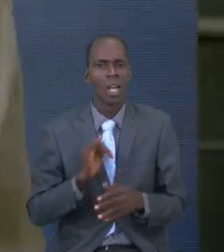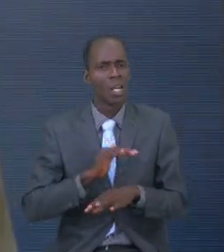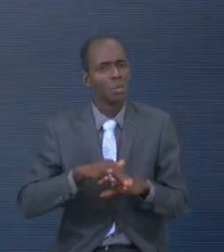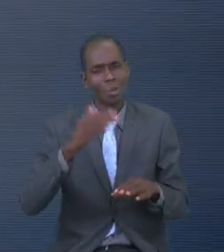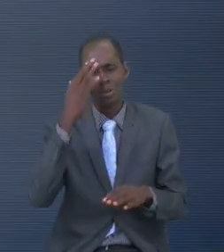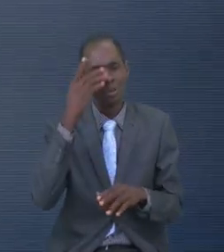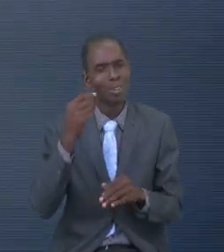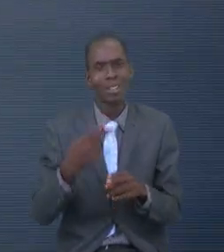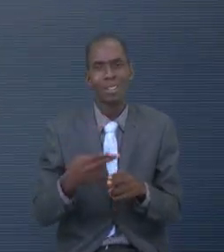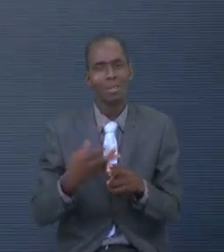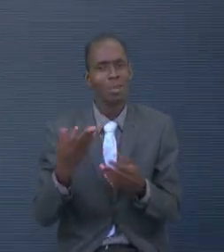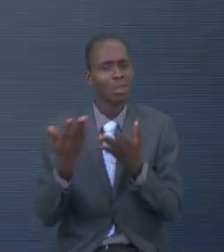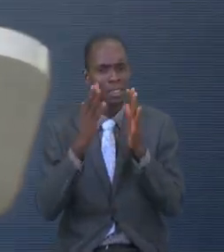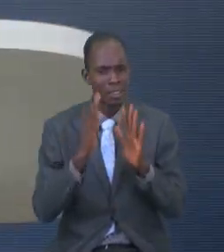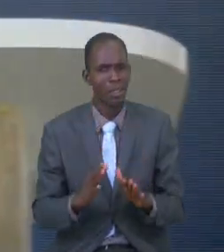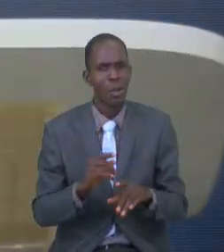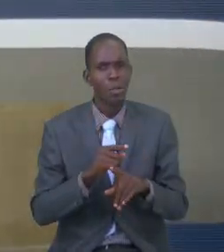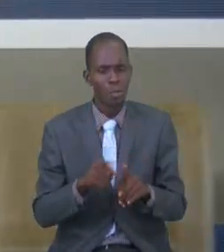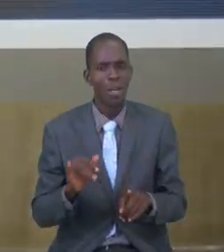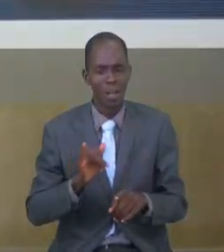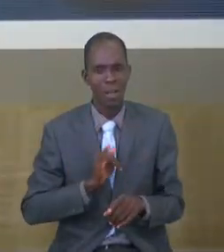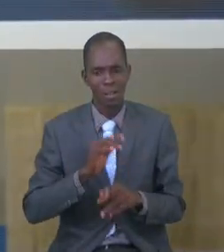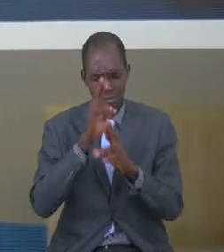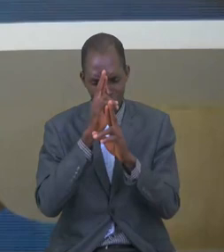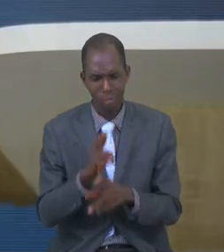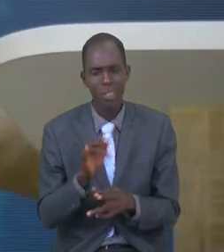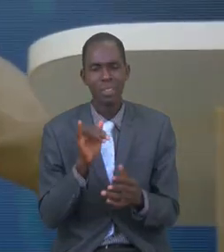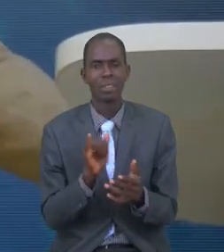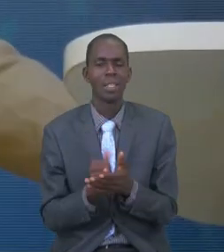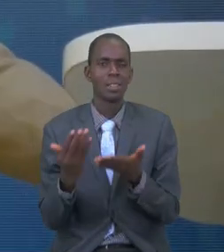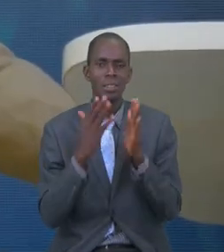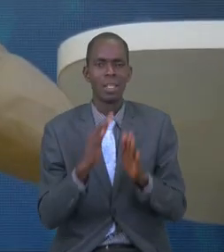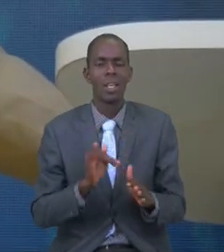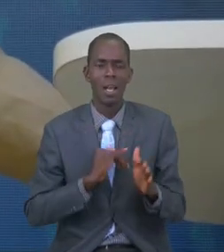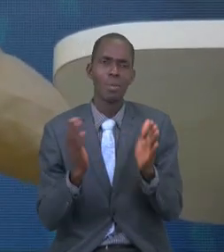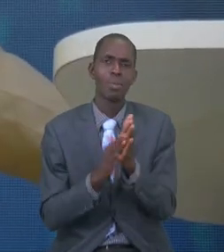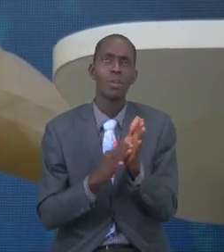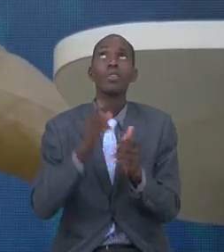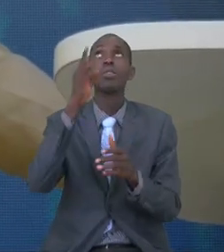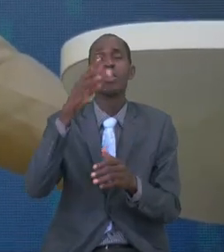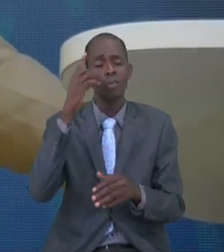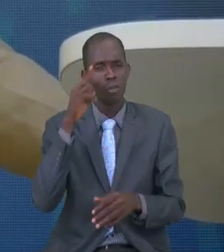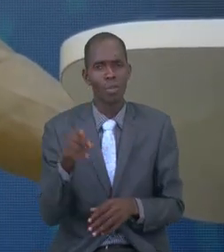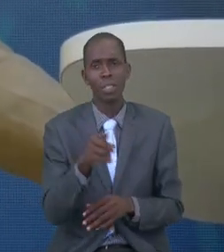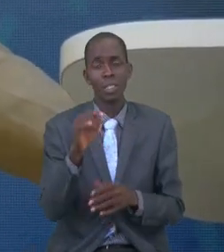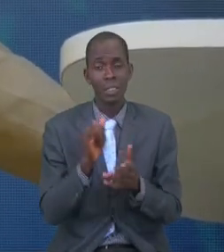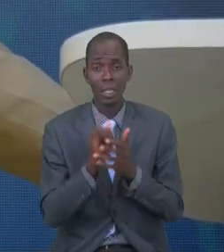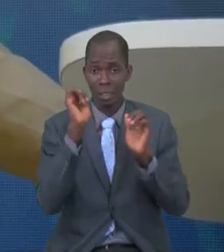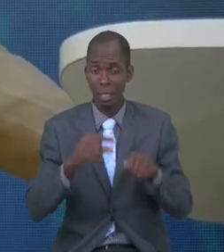those servants, but I doff my hat for them. I praise God for them, that they could tell the